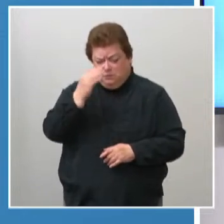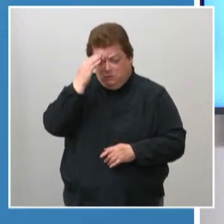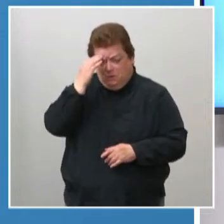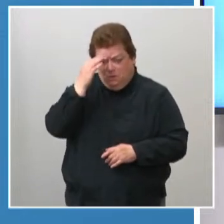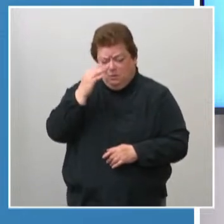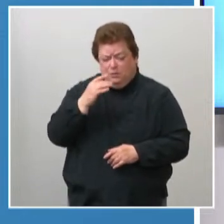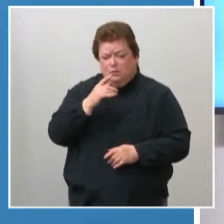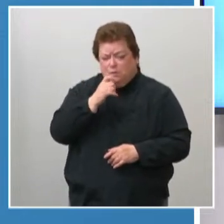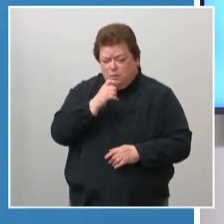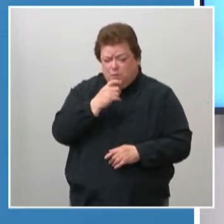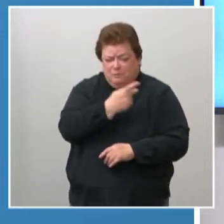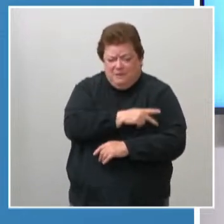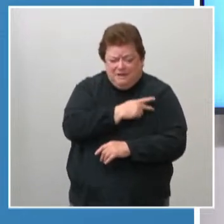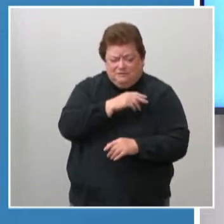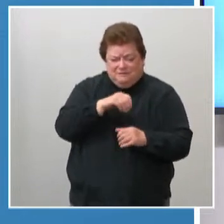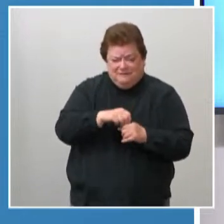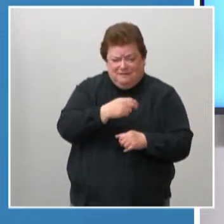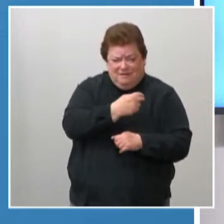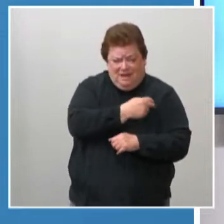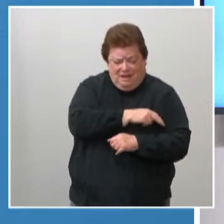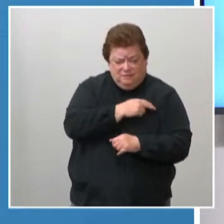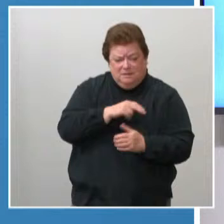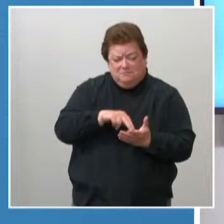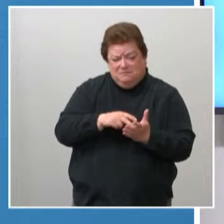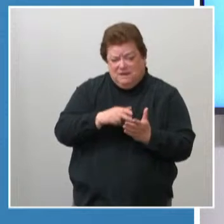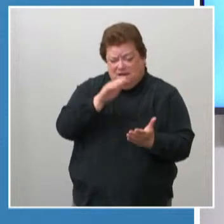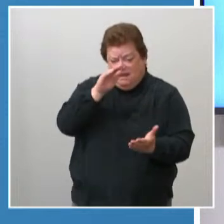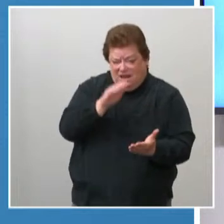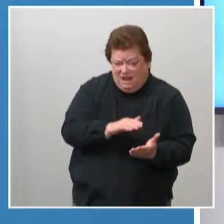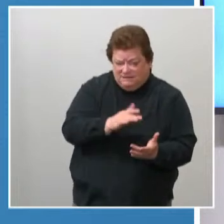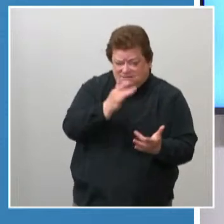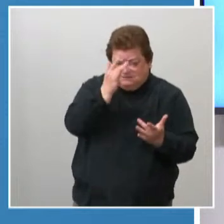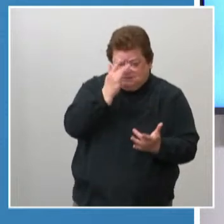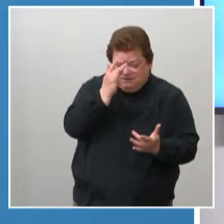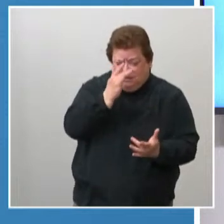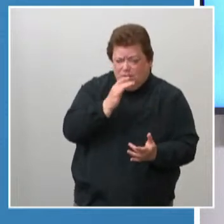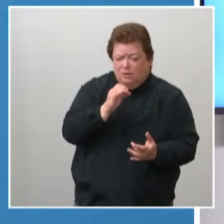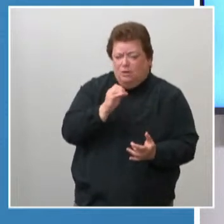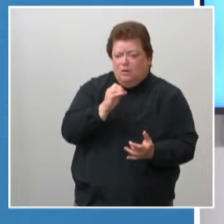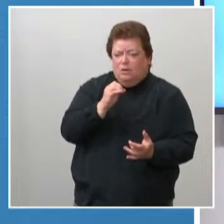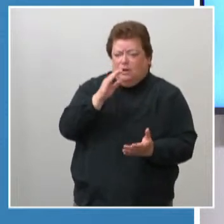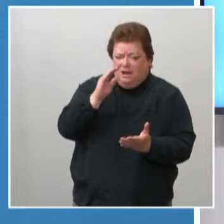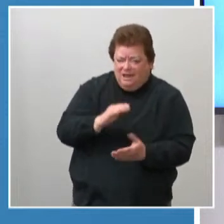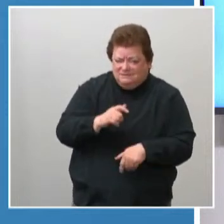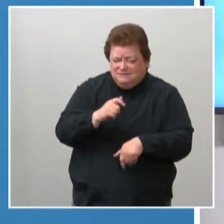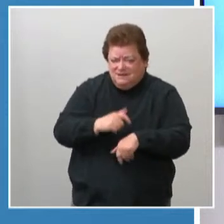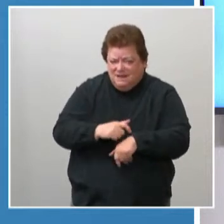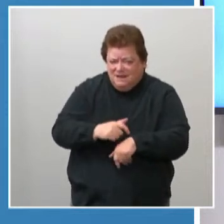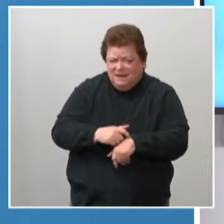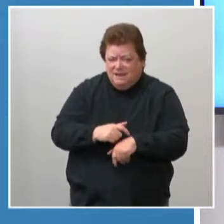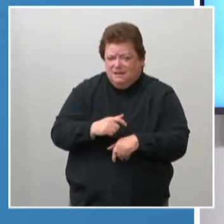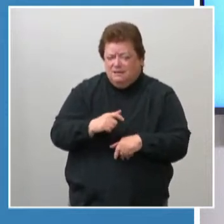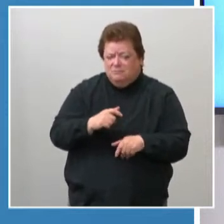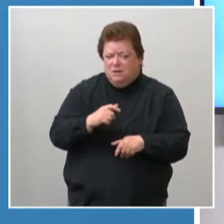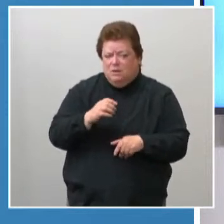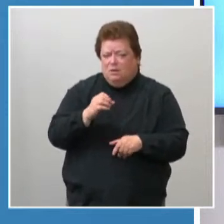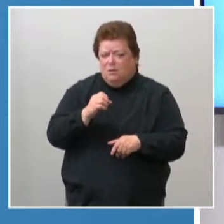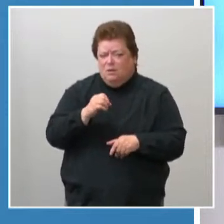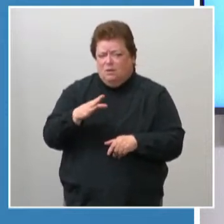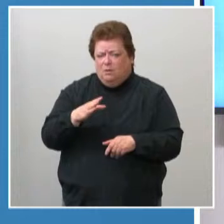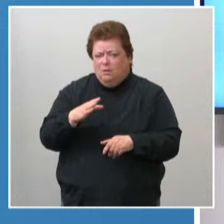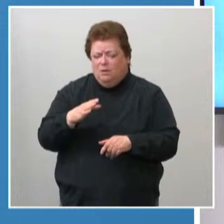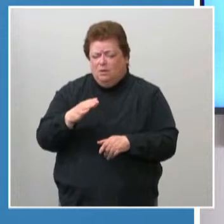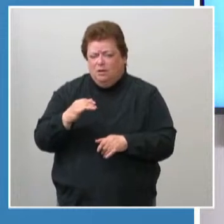are in the hospital now, if they're less sick, staying less time, less likely to wind up in intensive care